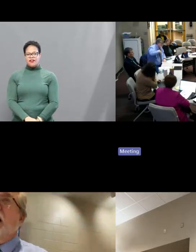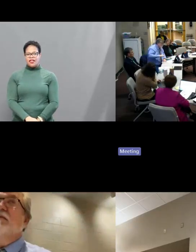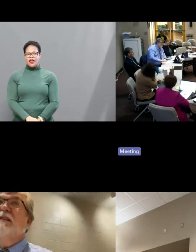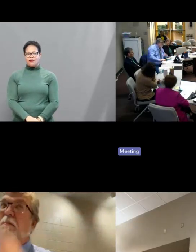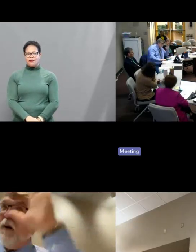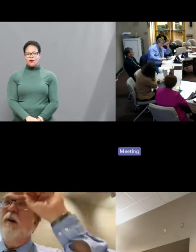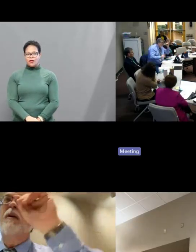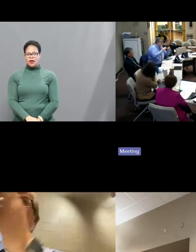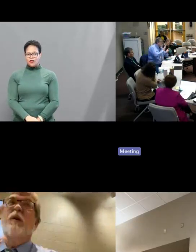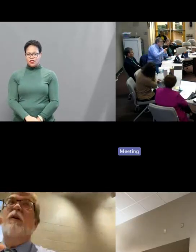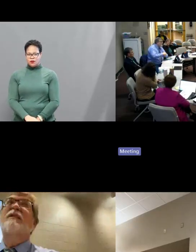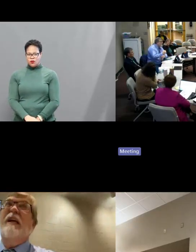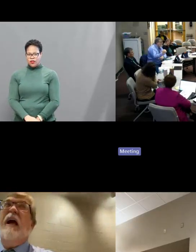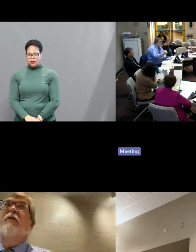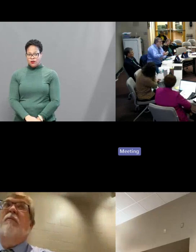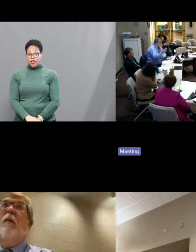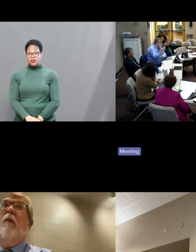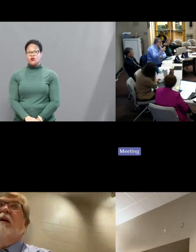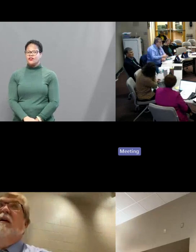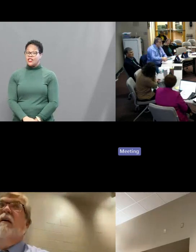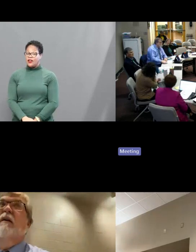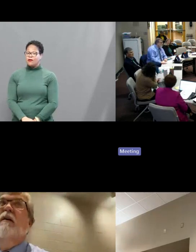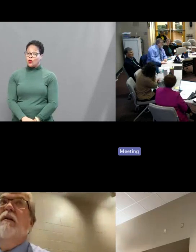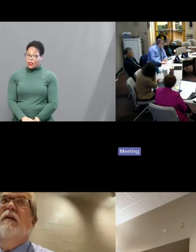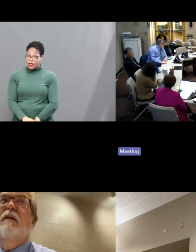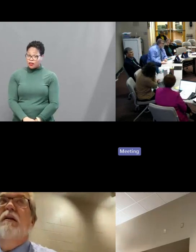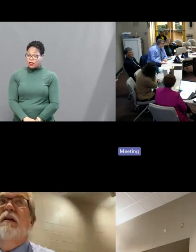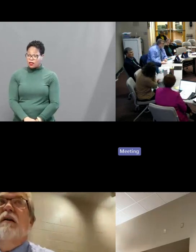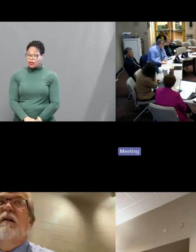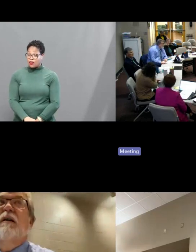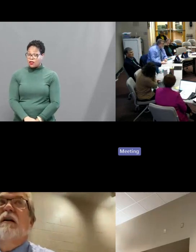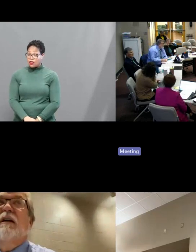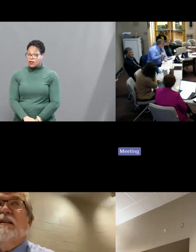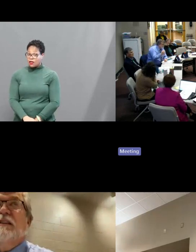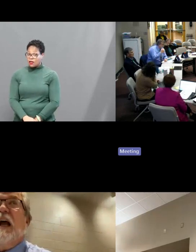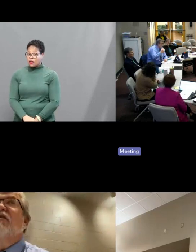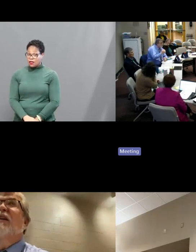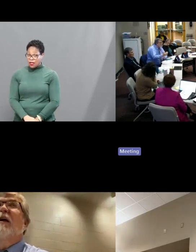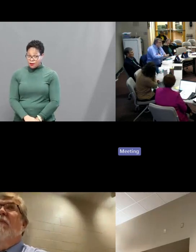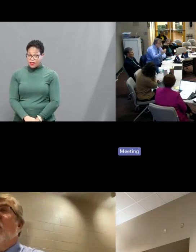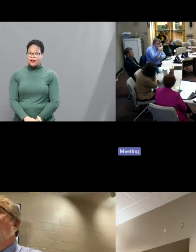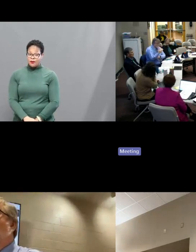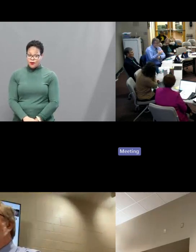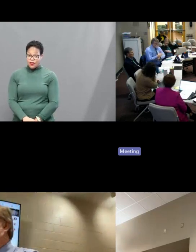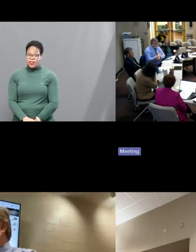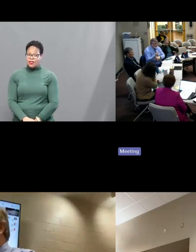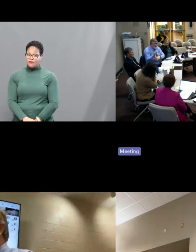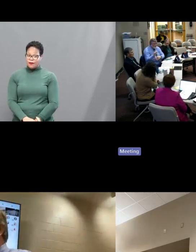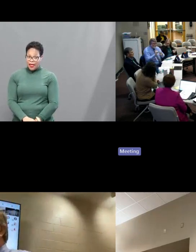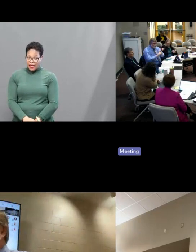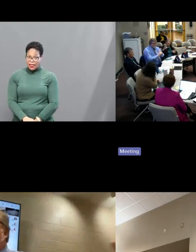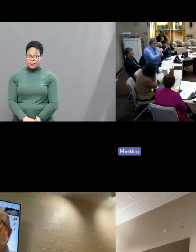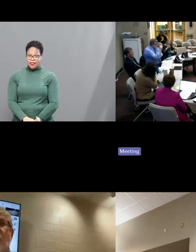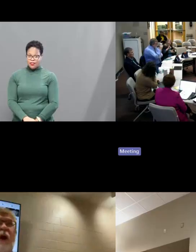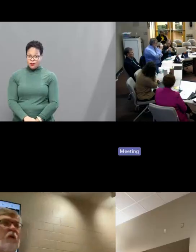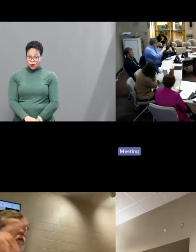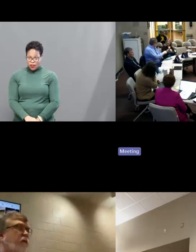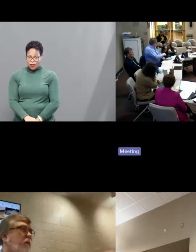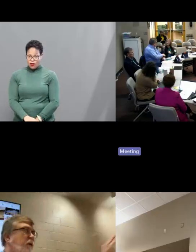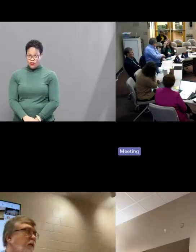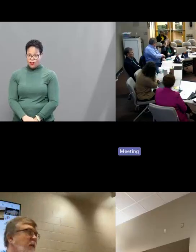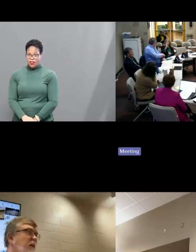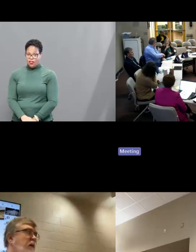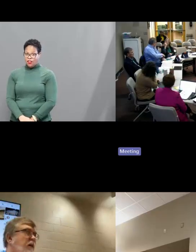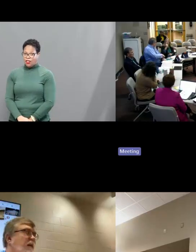This is Kevin. Yeah, I remember when I was a young boy, we had school Saturday morning. Every Saturday morning from 8